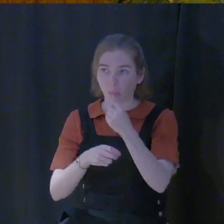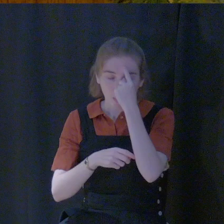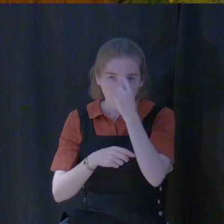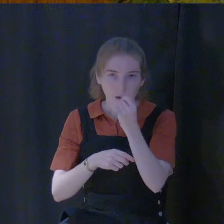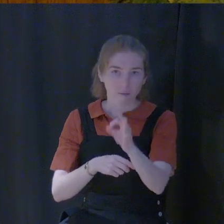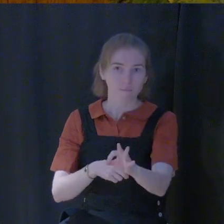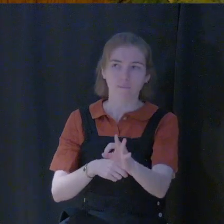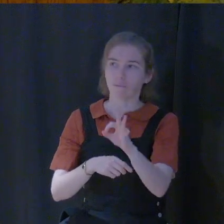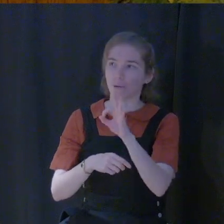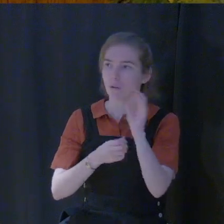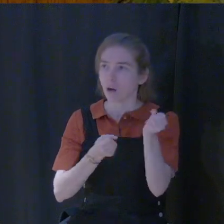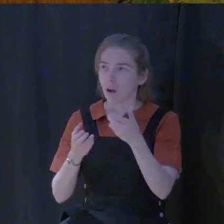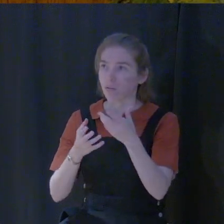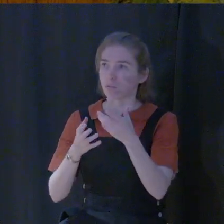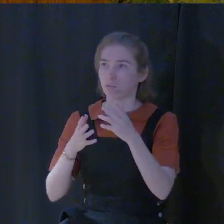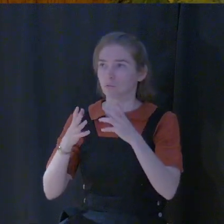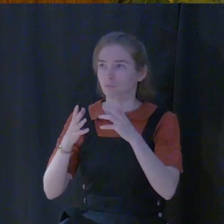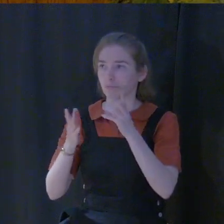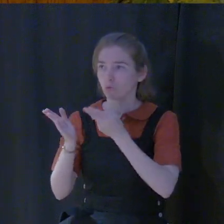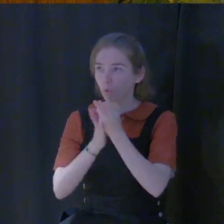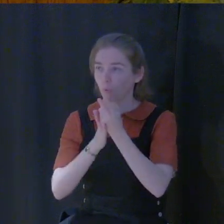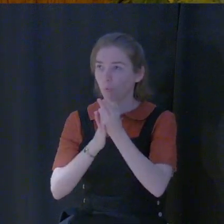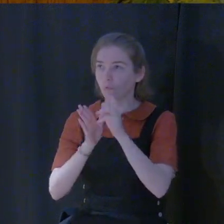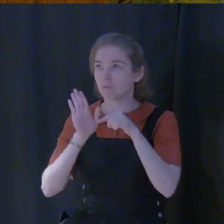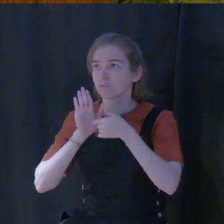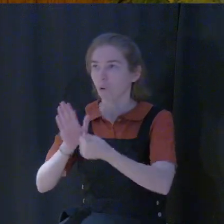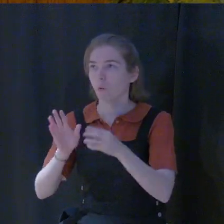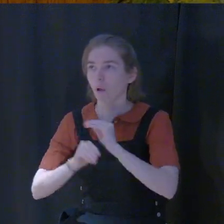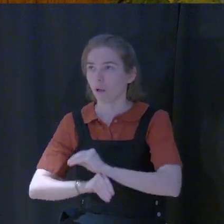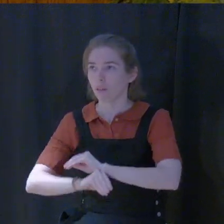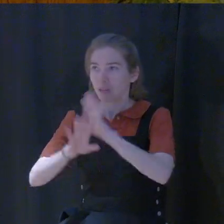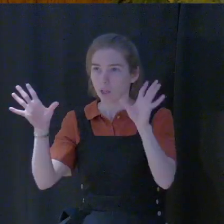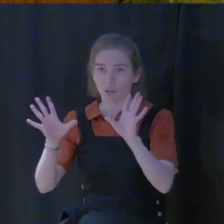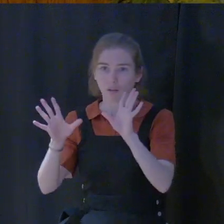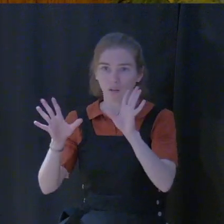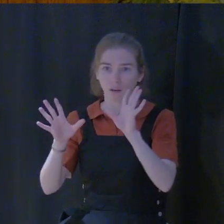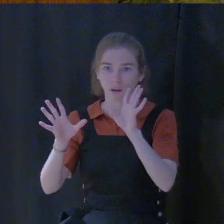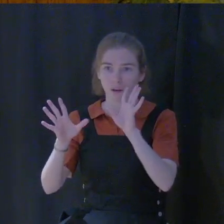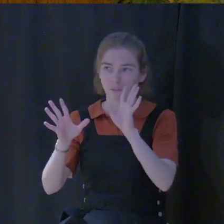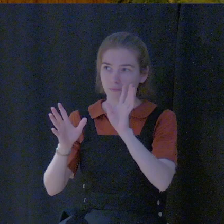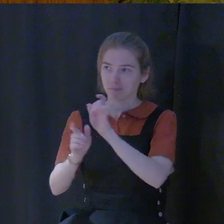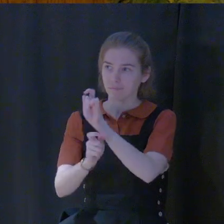for causing truth to stand out clearly and distinctly.